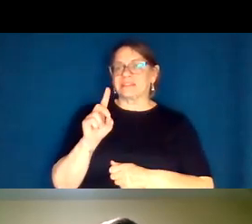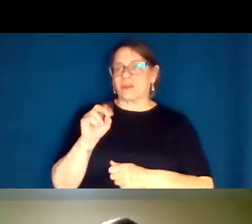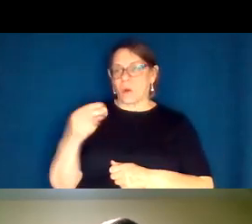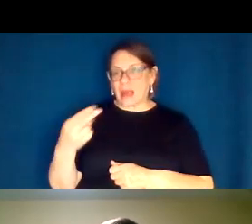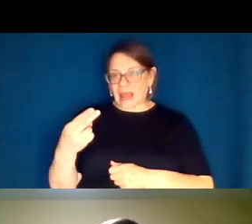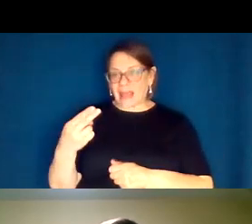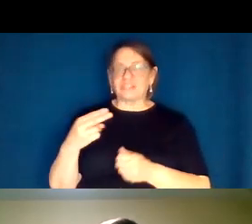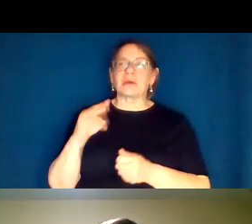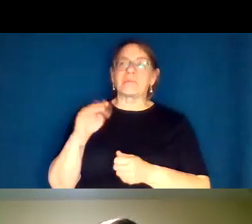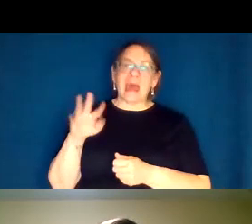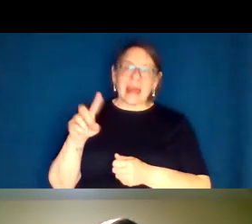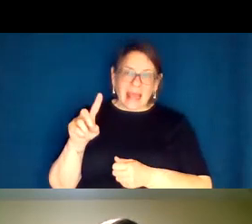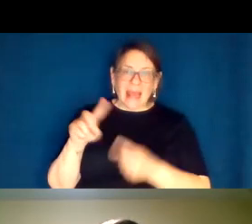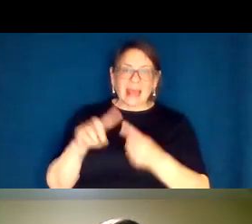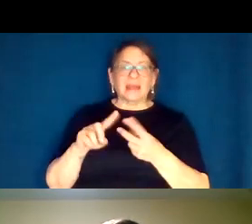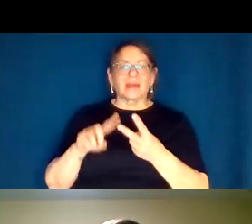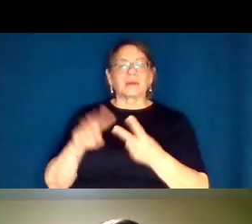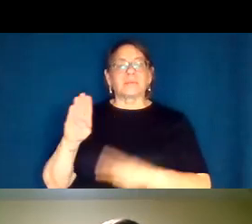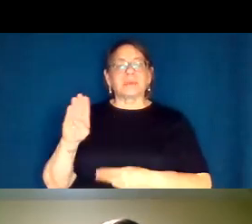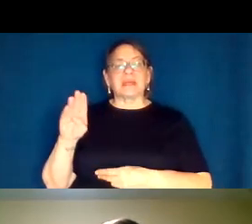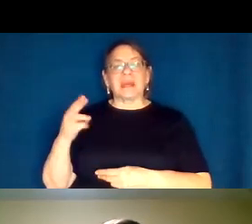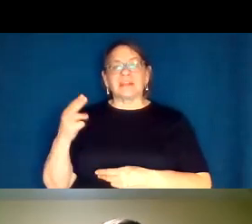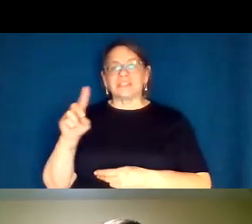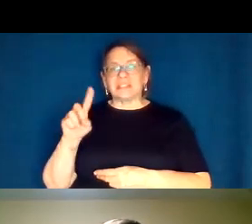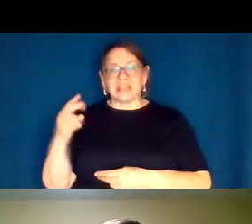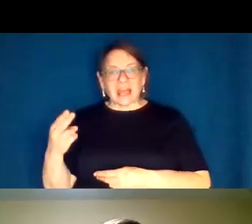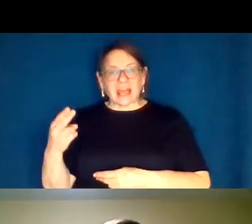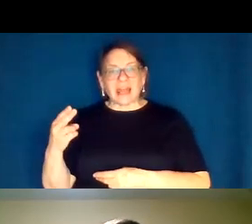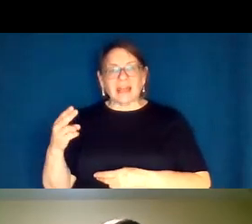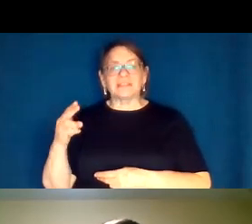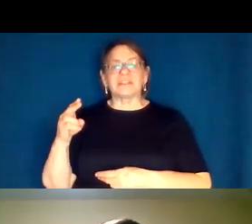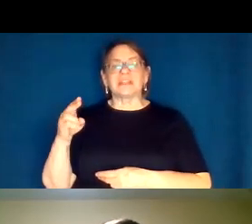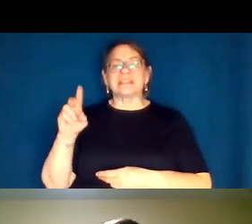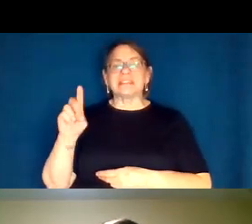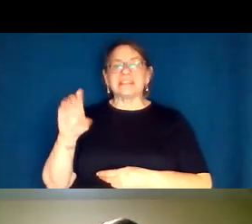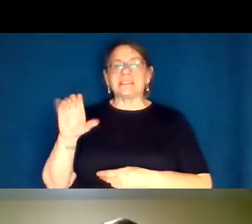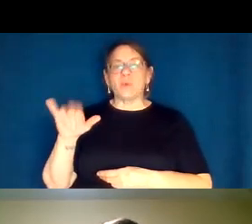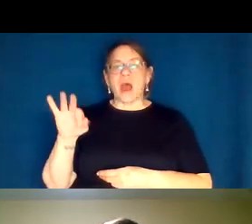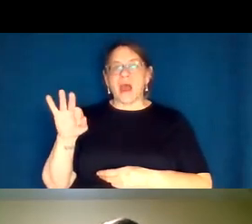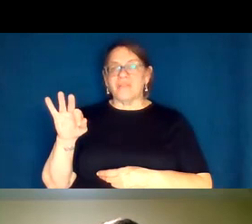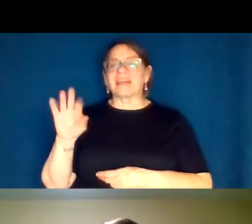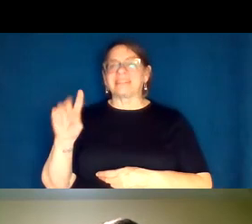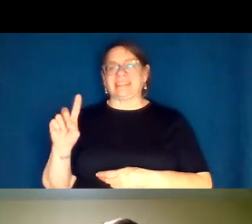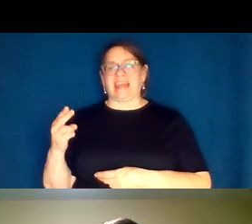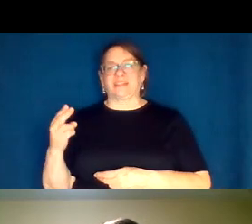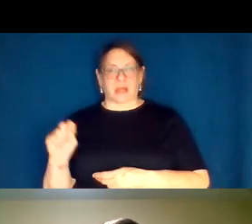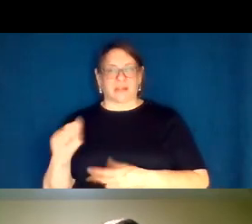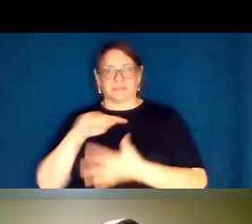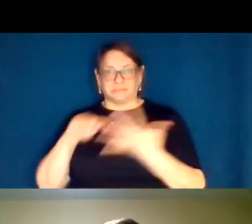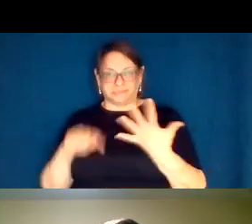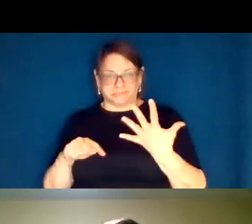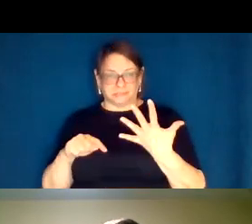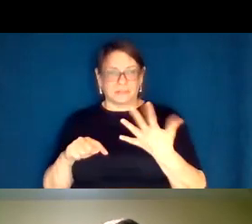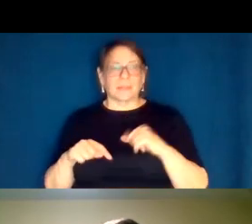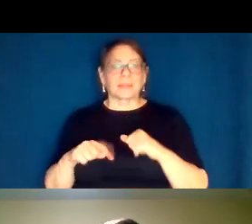Medicaid, BHDDH, DCYF, and DHS. And then we also